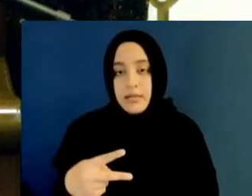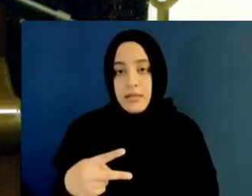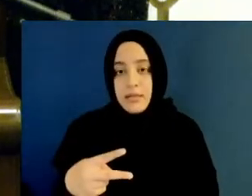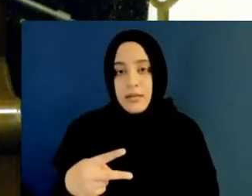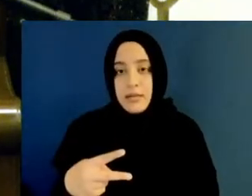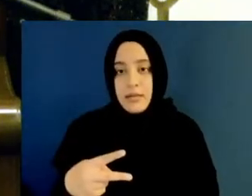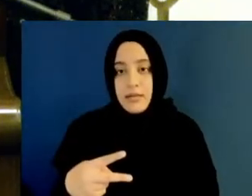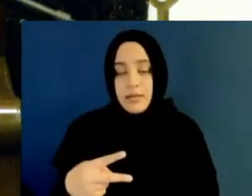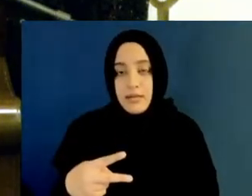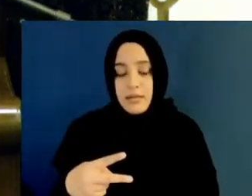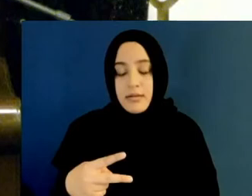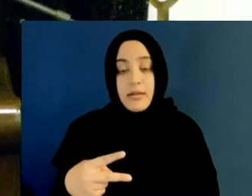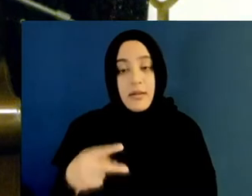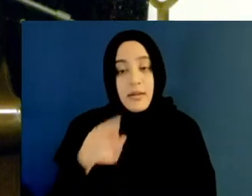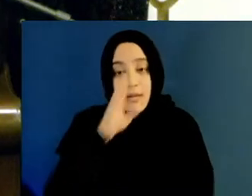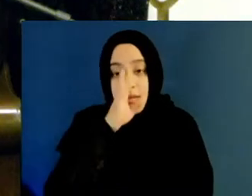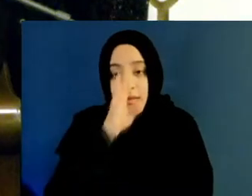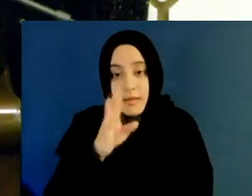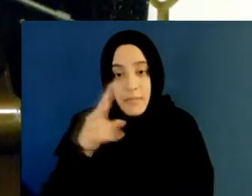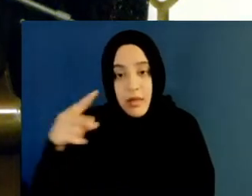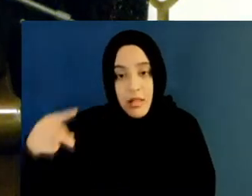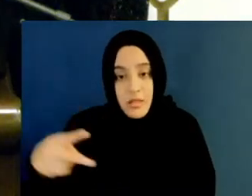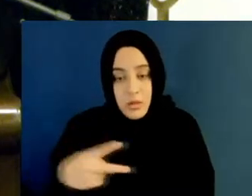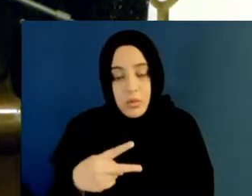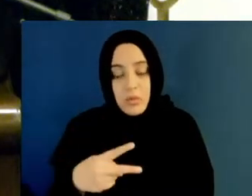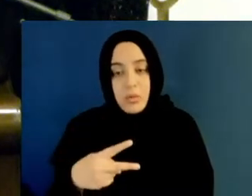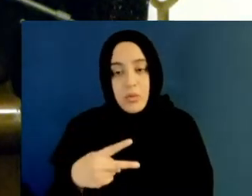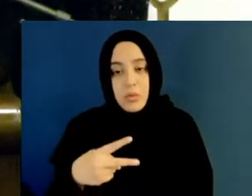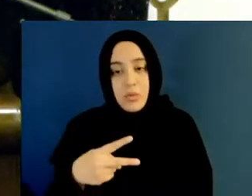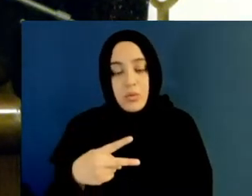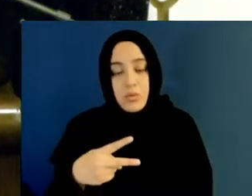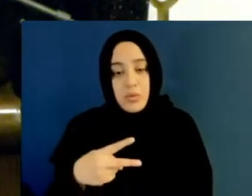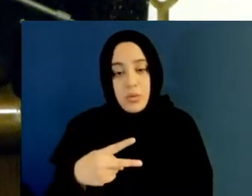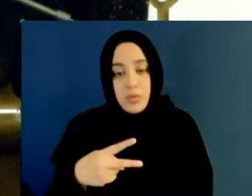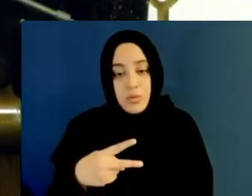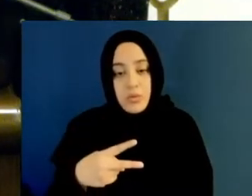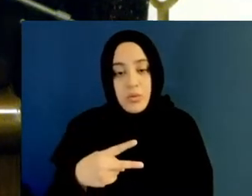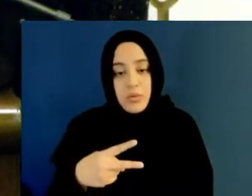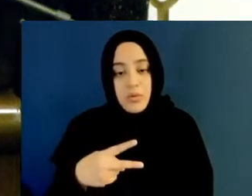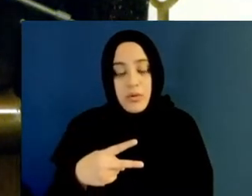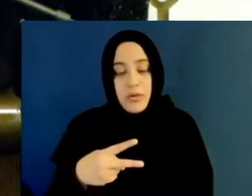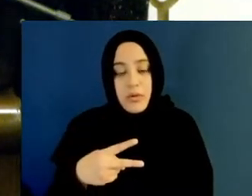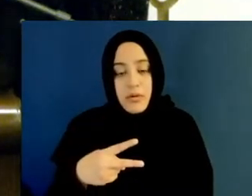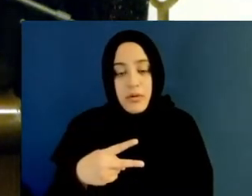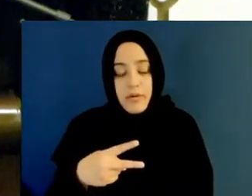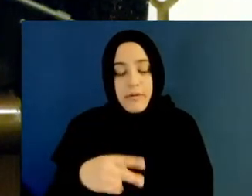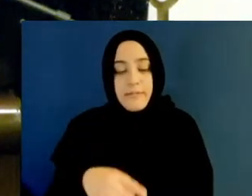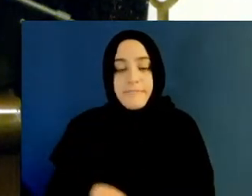echoing the mission statement of Imam al-Hussein. As we mentioned